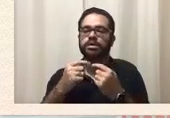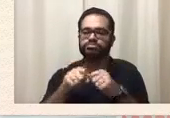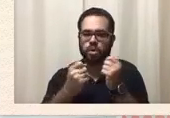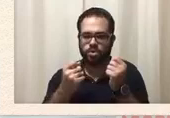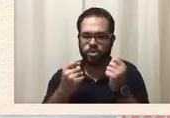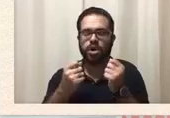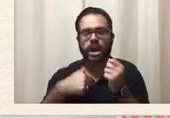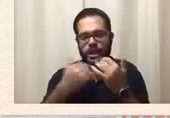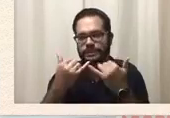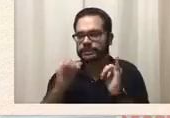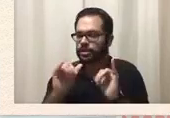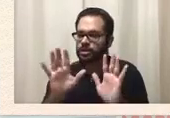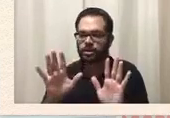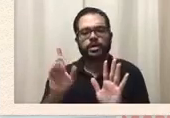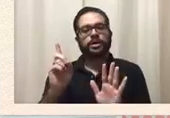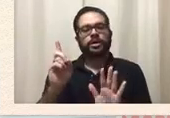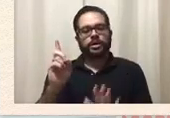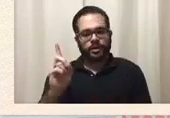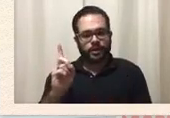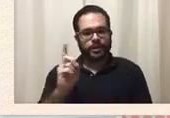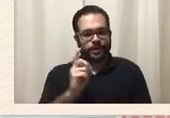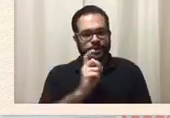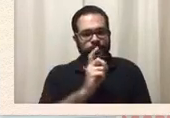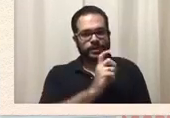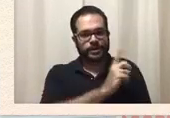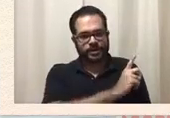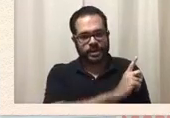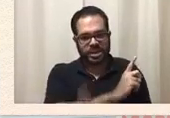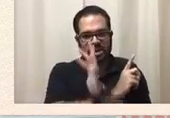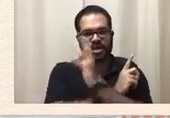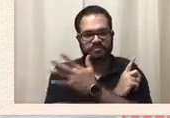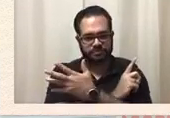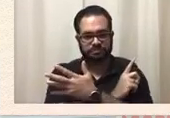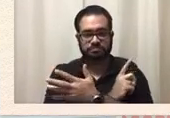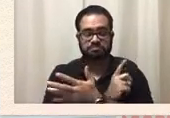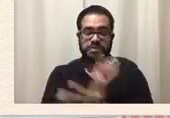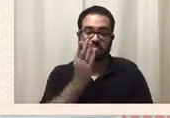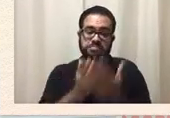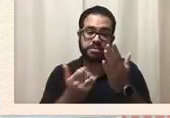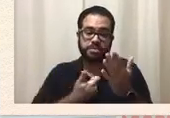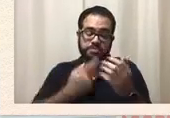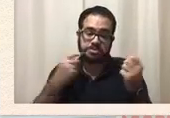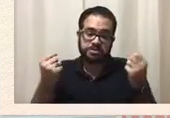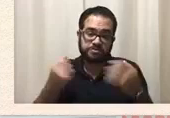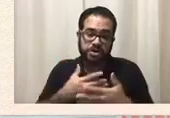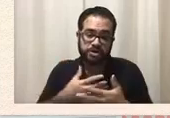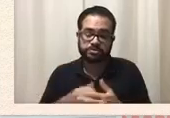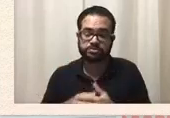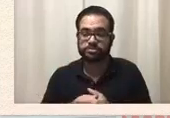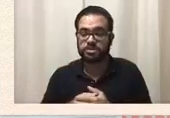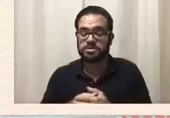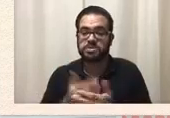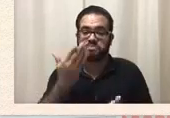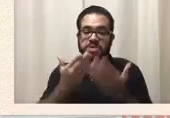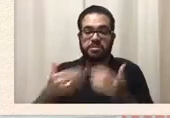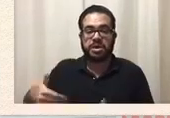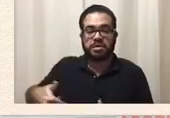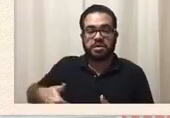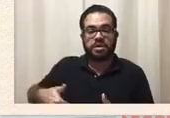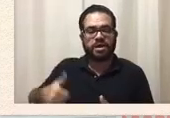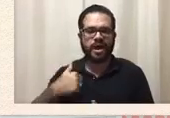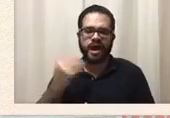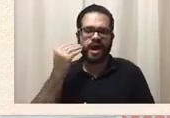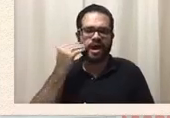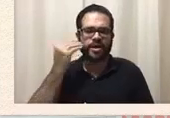away. Maybe I was afraid. Maybe instinctively, I knew there was no value in a